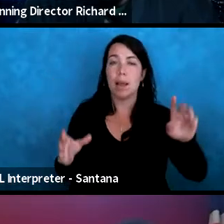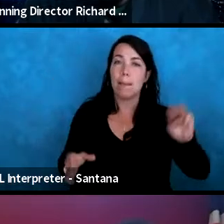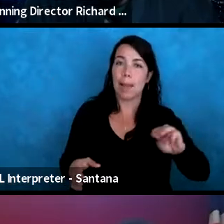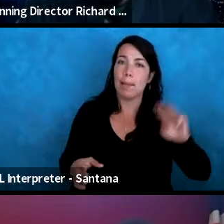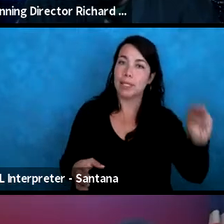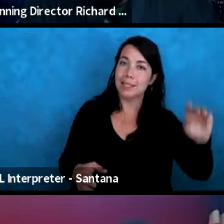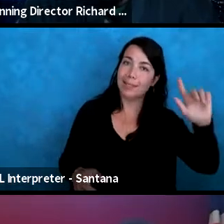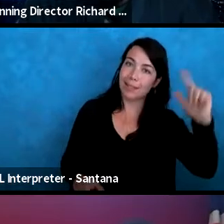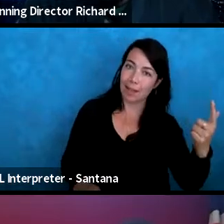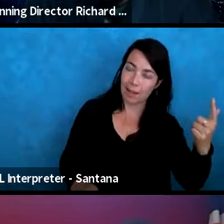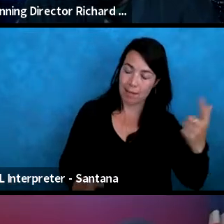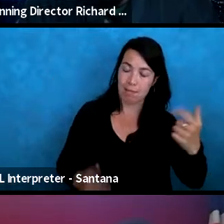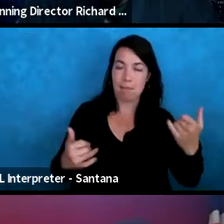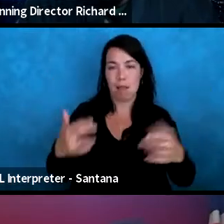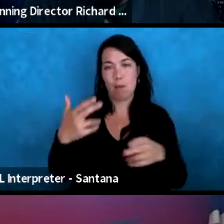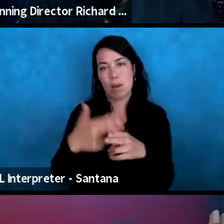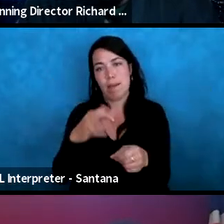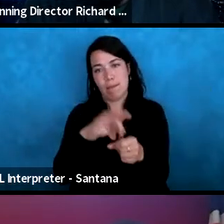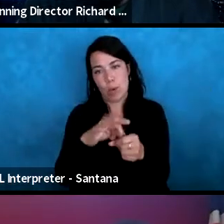Can we take a roll call vote?